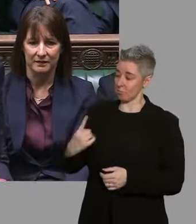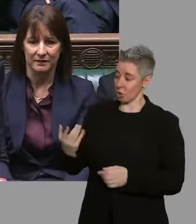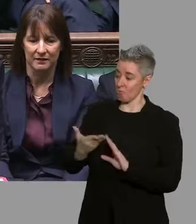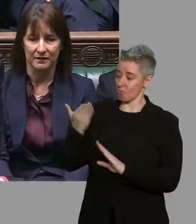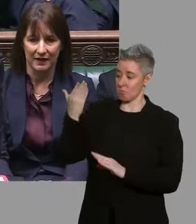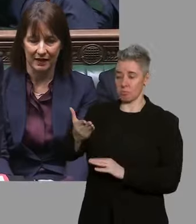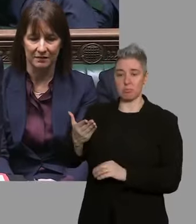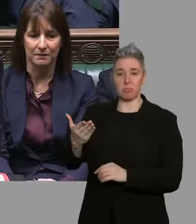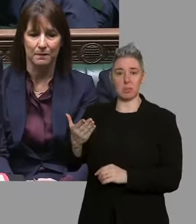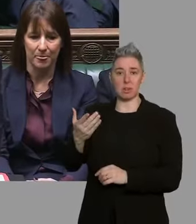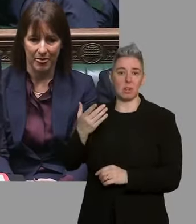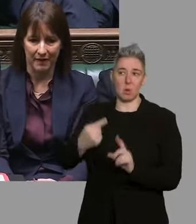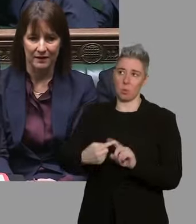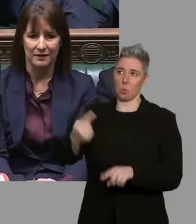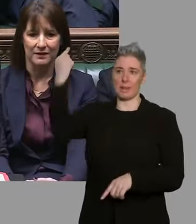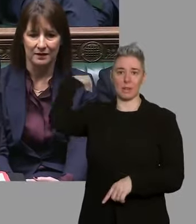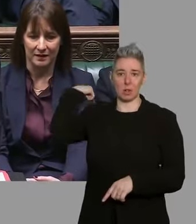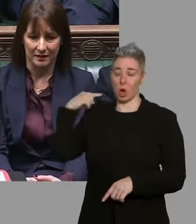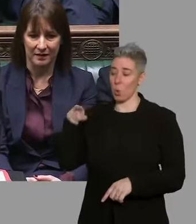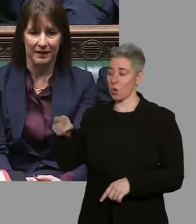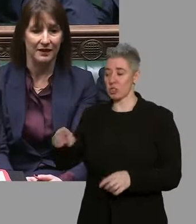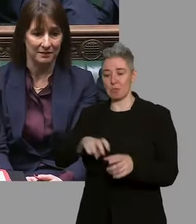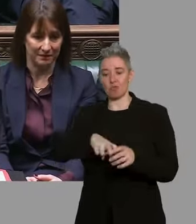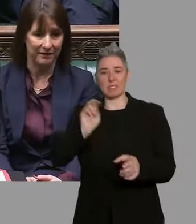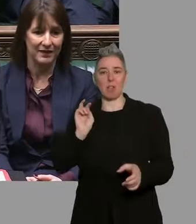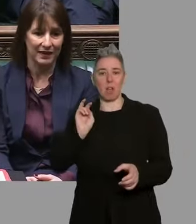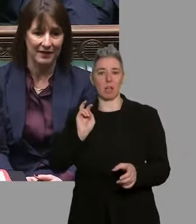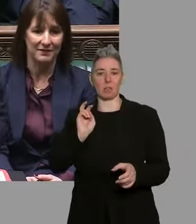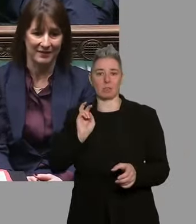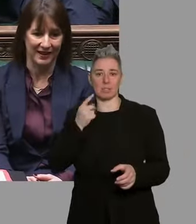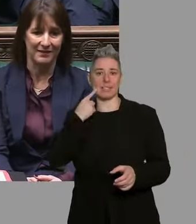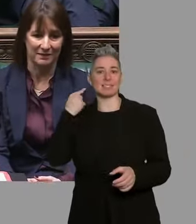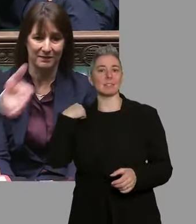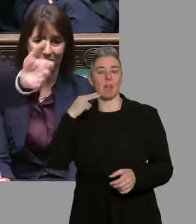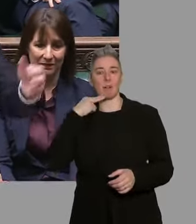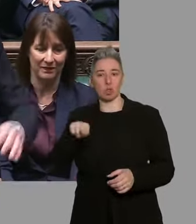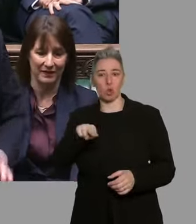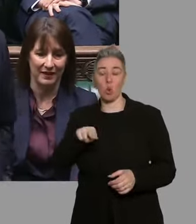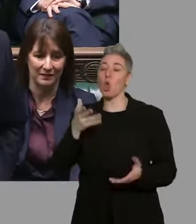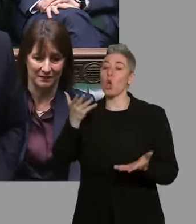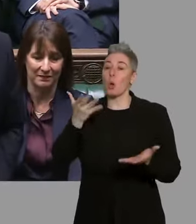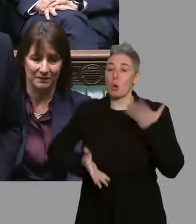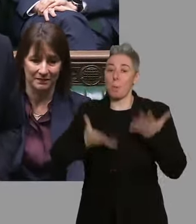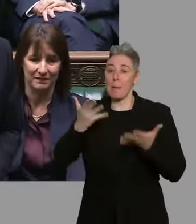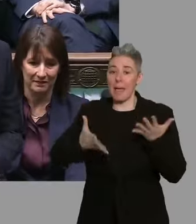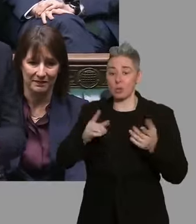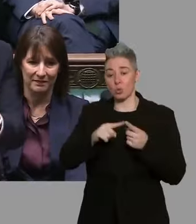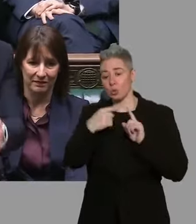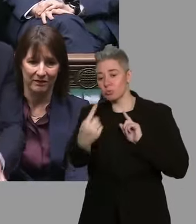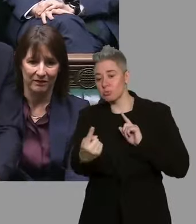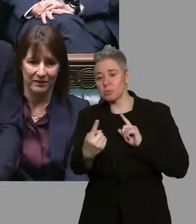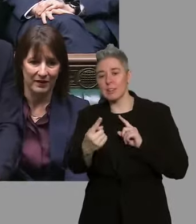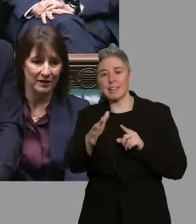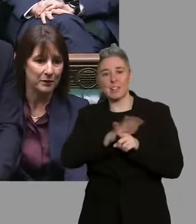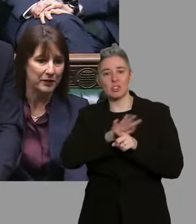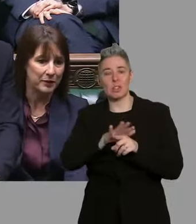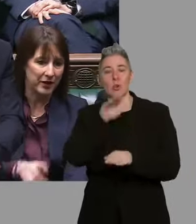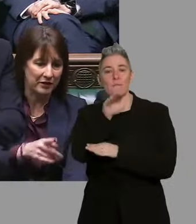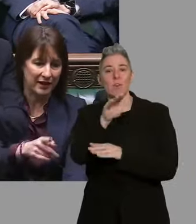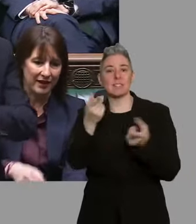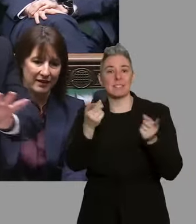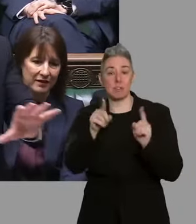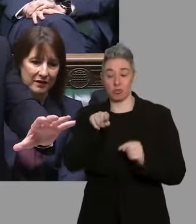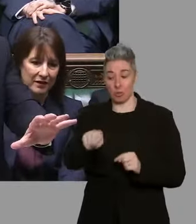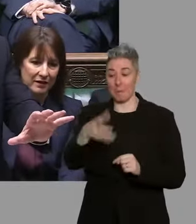Compare that with the Shadow Foreign Secretary, who breached the ministerial code. Her predecessor,